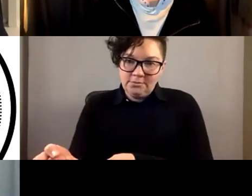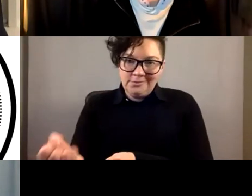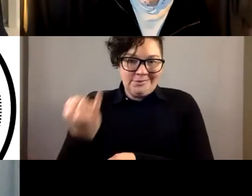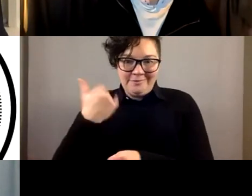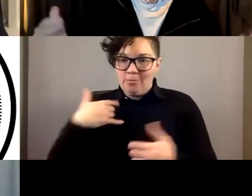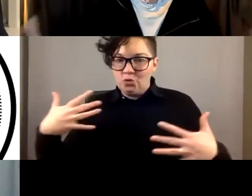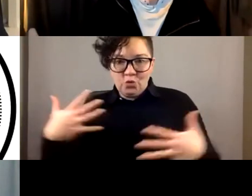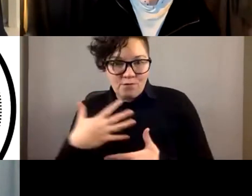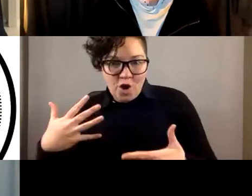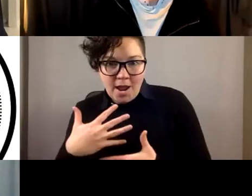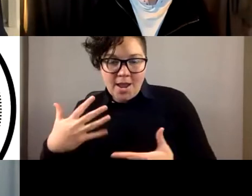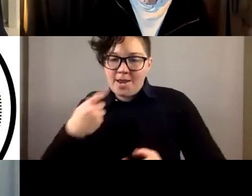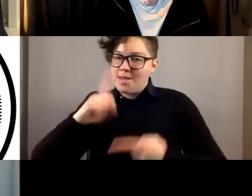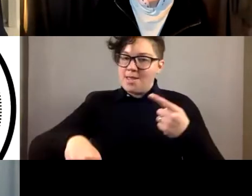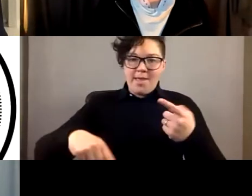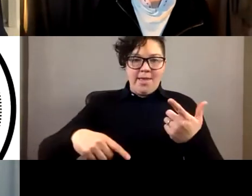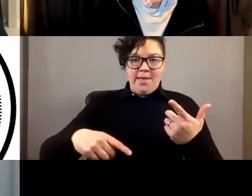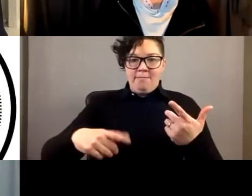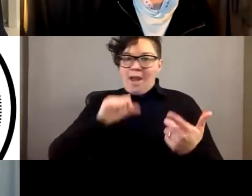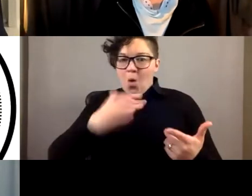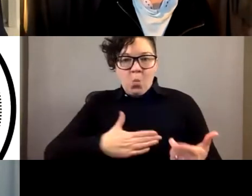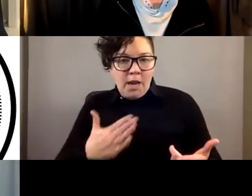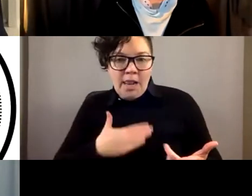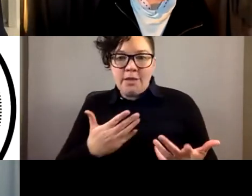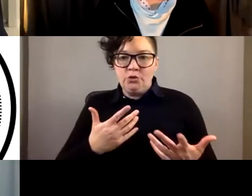make mistakes, if we're too afraid